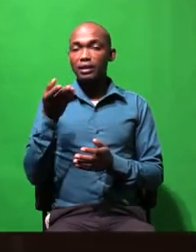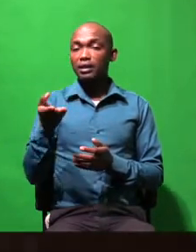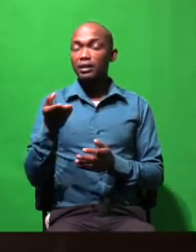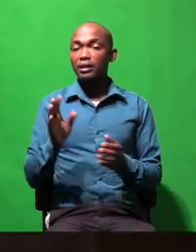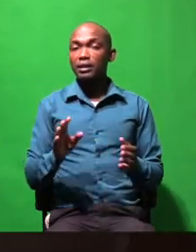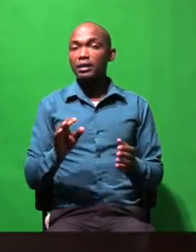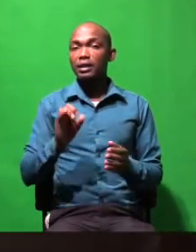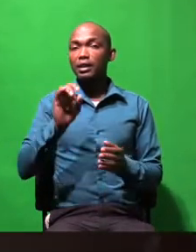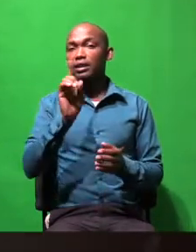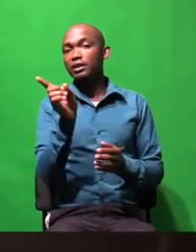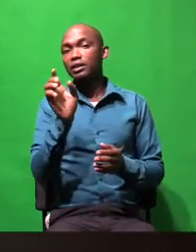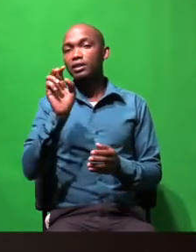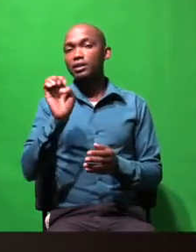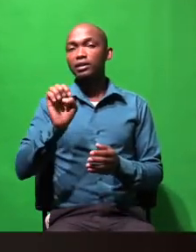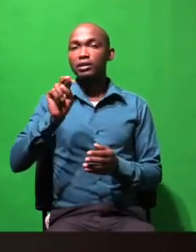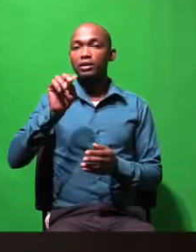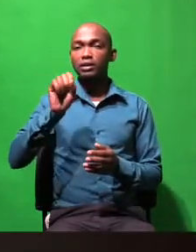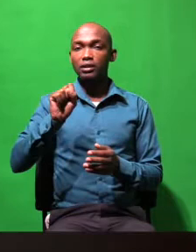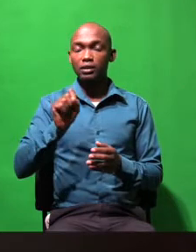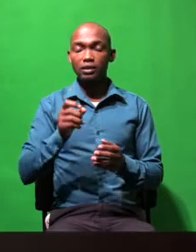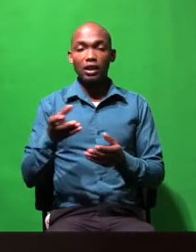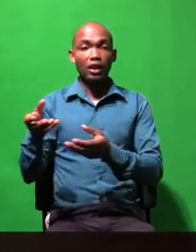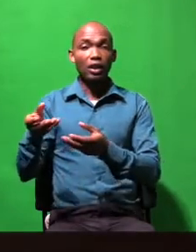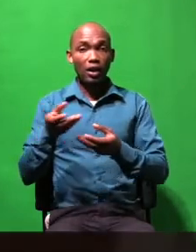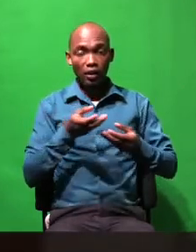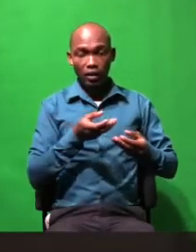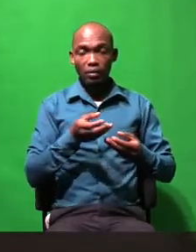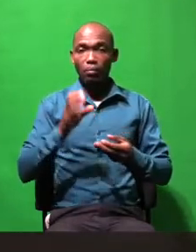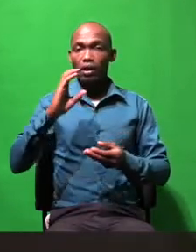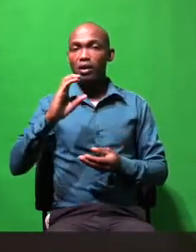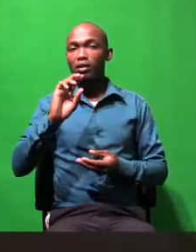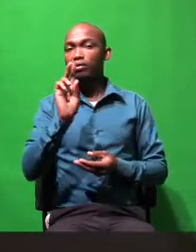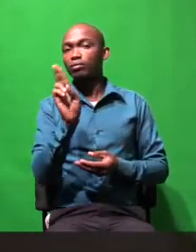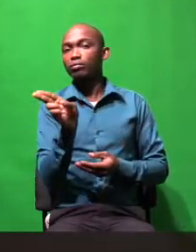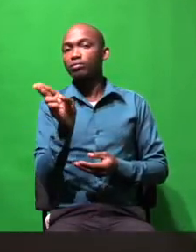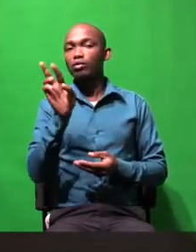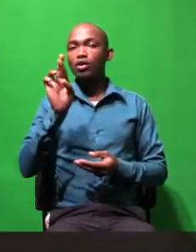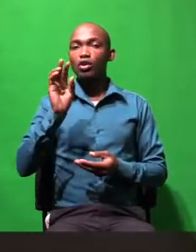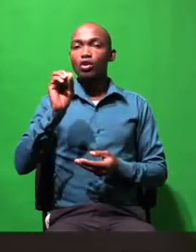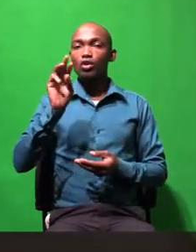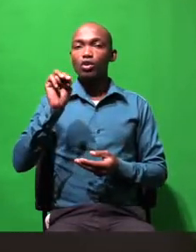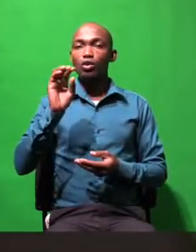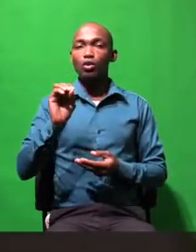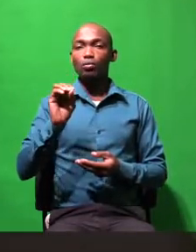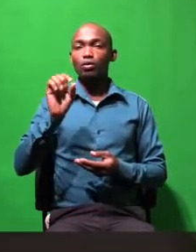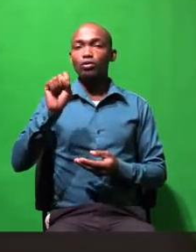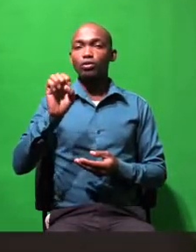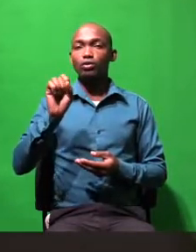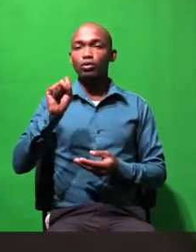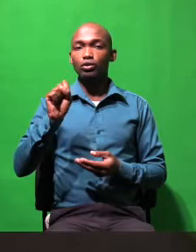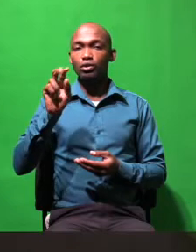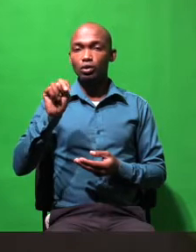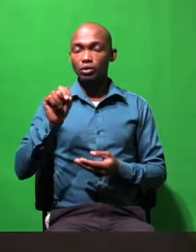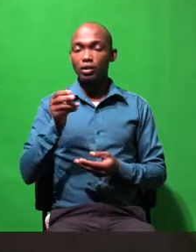just carried on a chromosome. Good. Well done for trying. But generally, we should